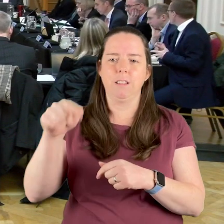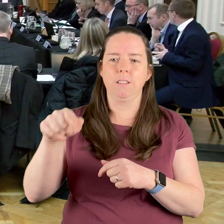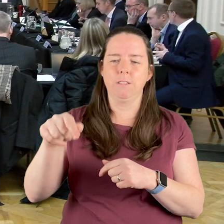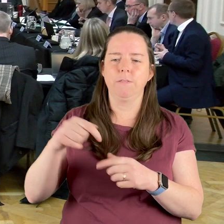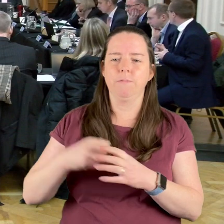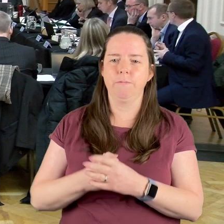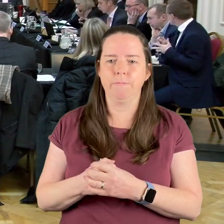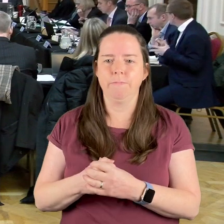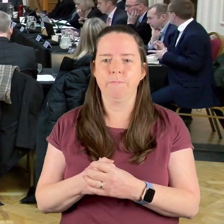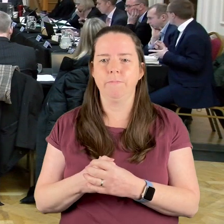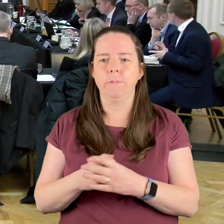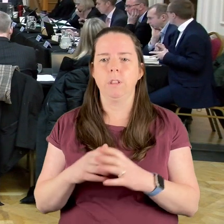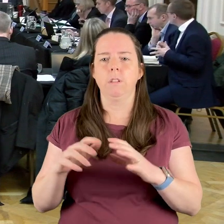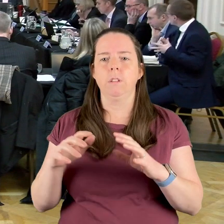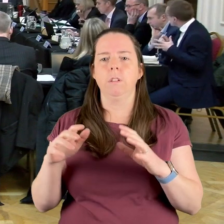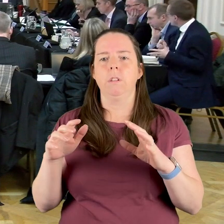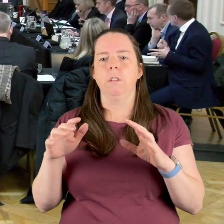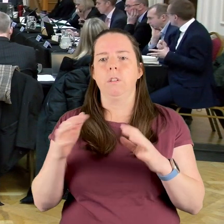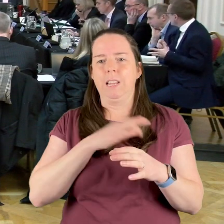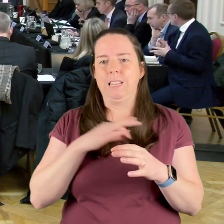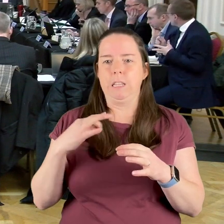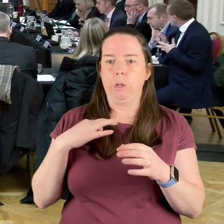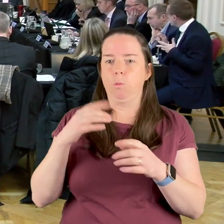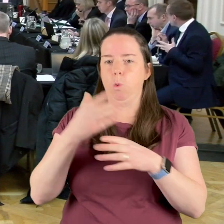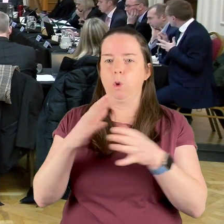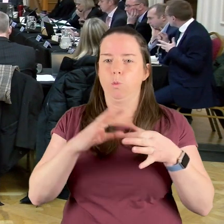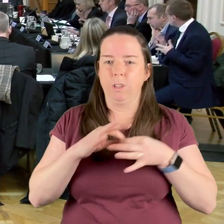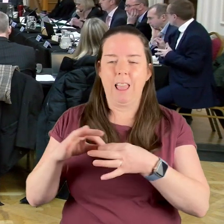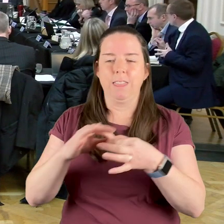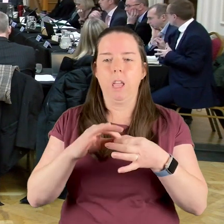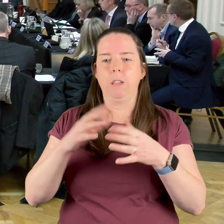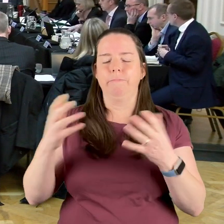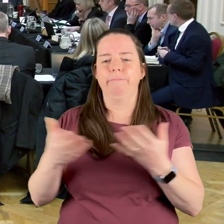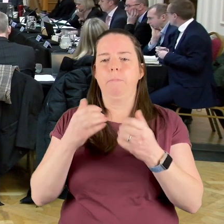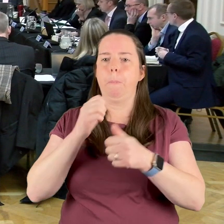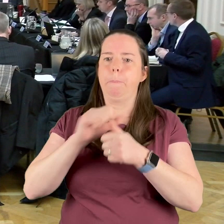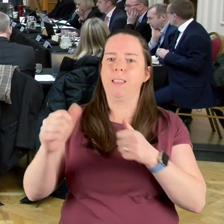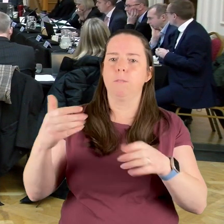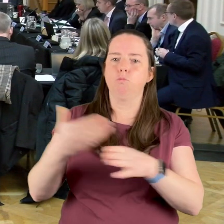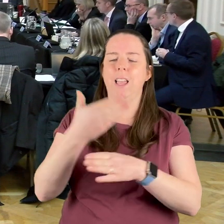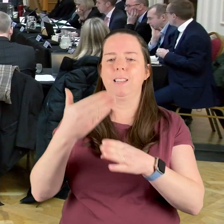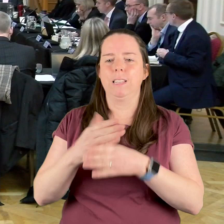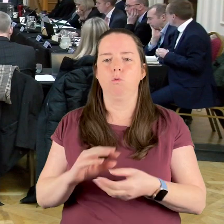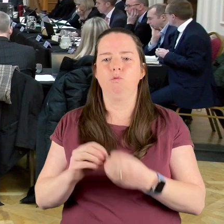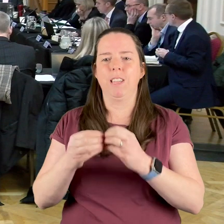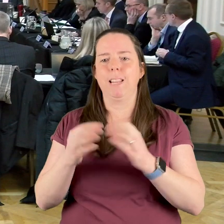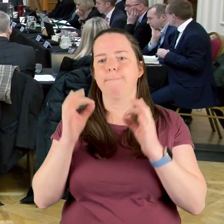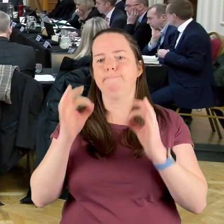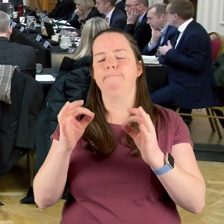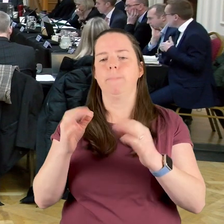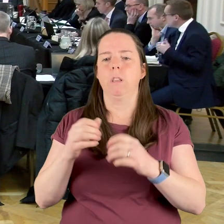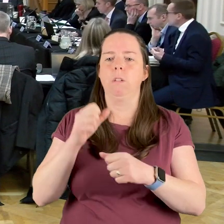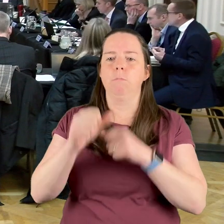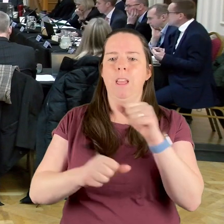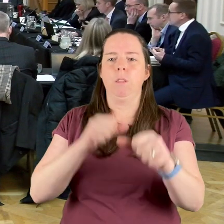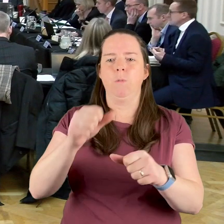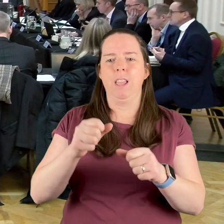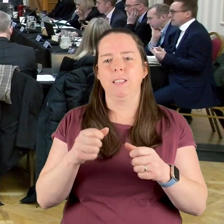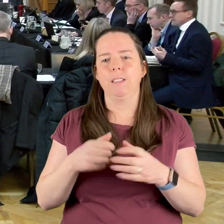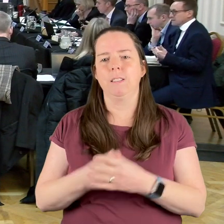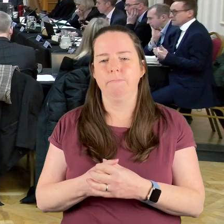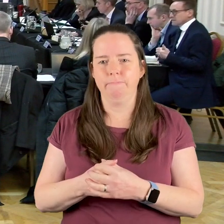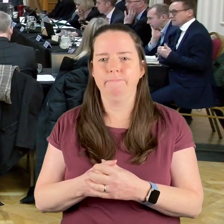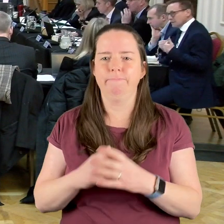individual specialties, with clinicians, GPs, and secondary care clinicians working together, implementing